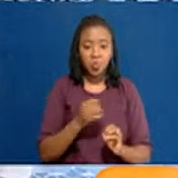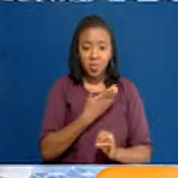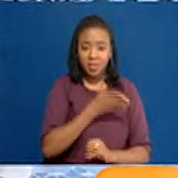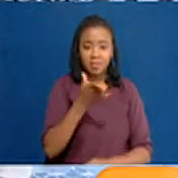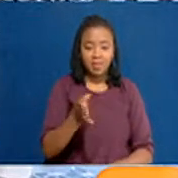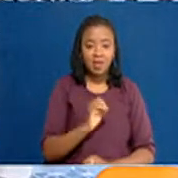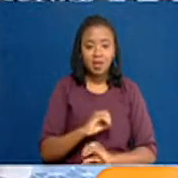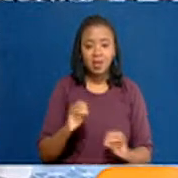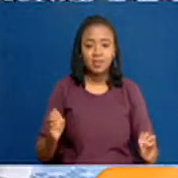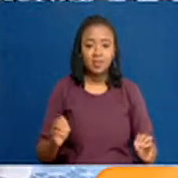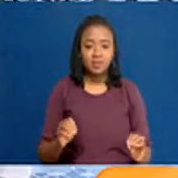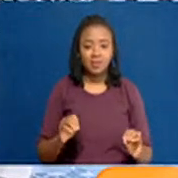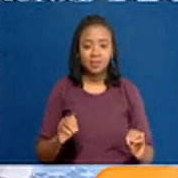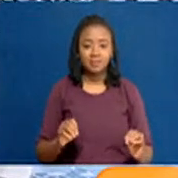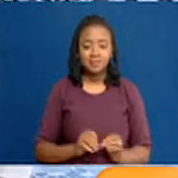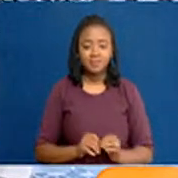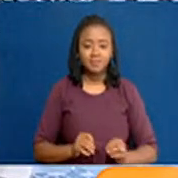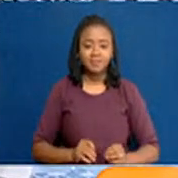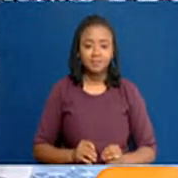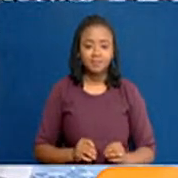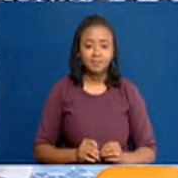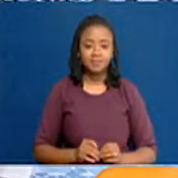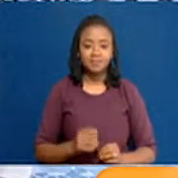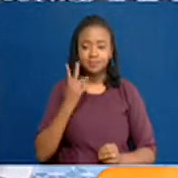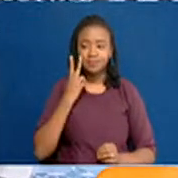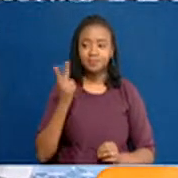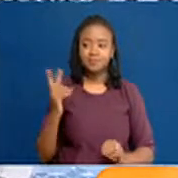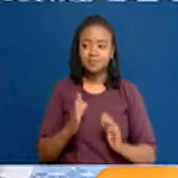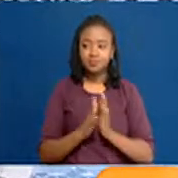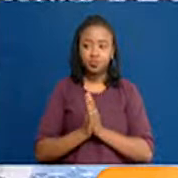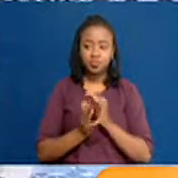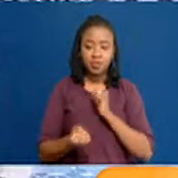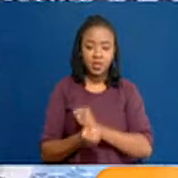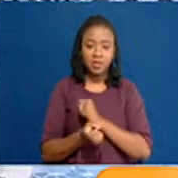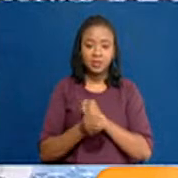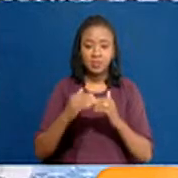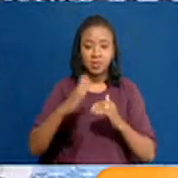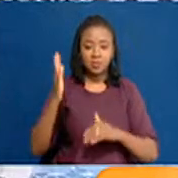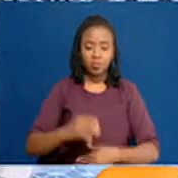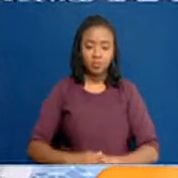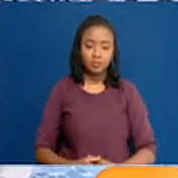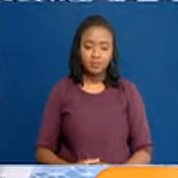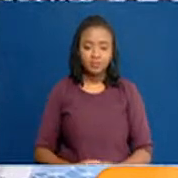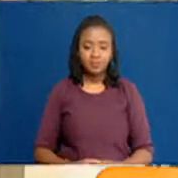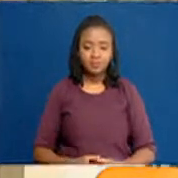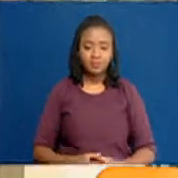between the IPPs and the government. Seth Olale followed the heated proceedings at Parliament.